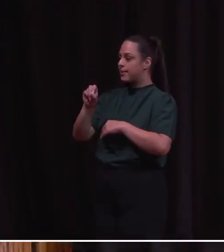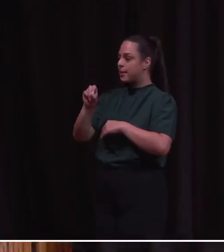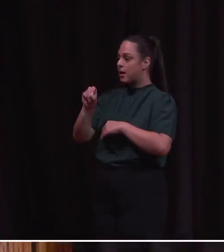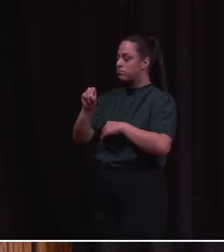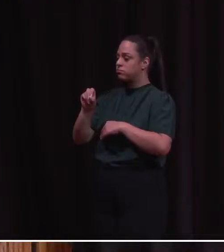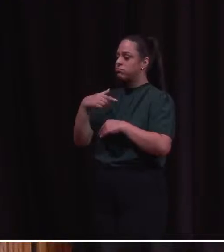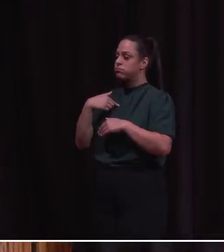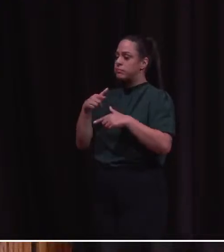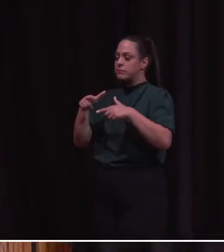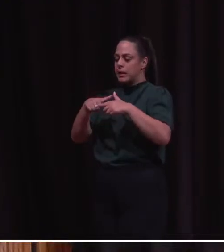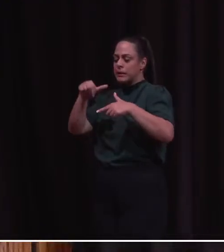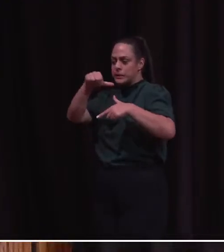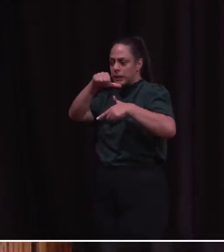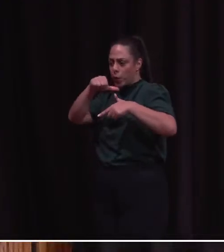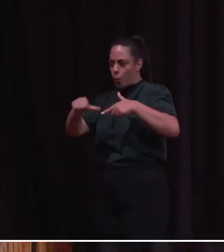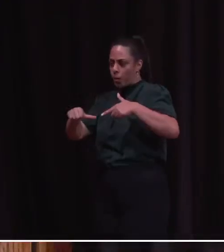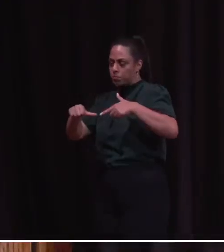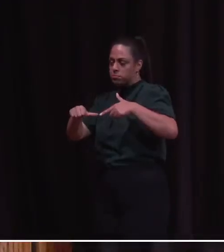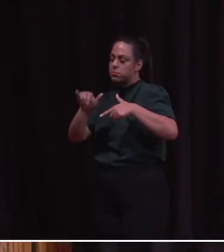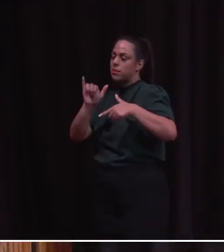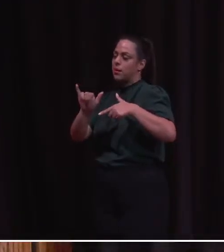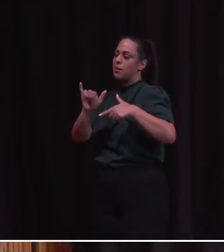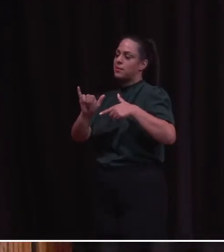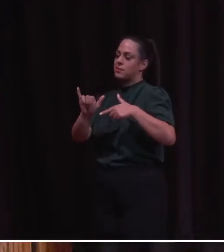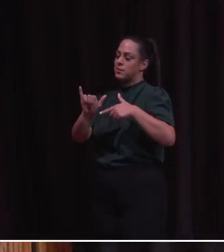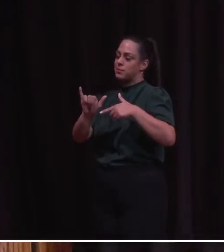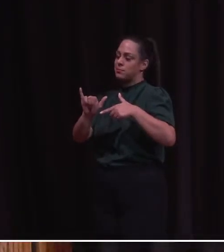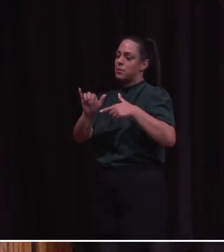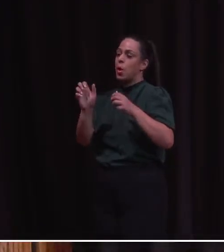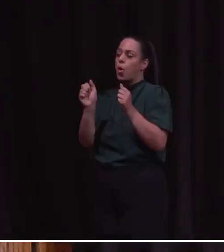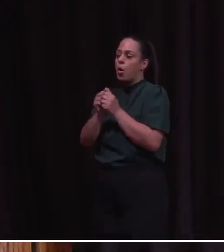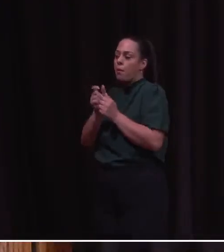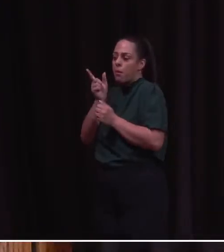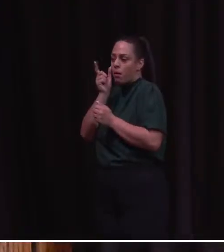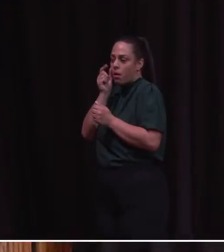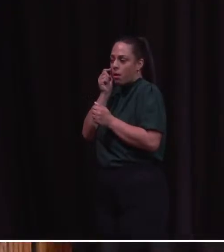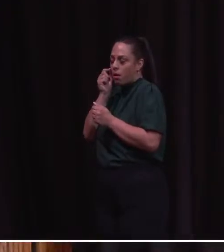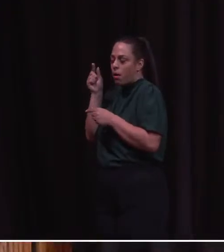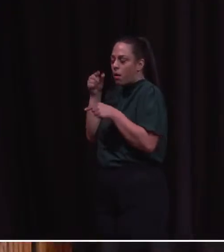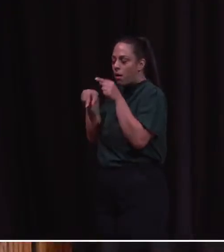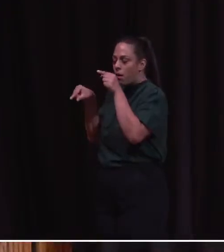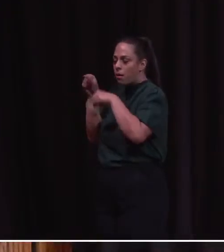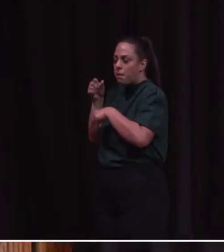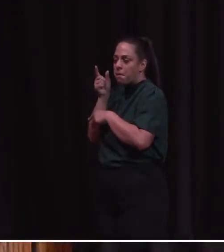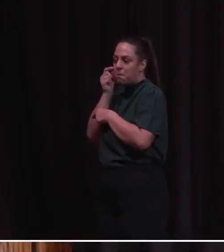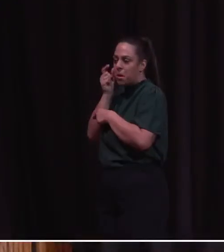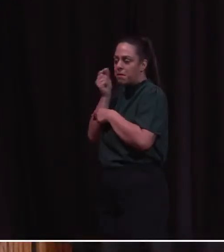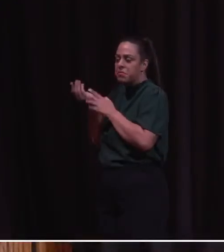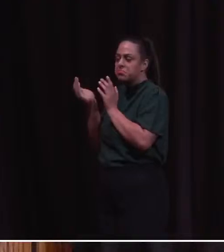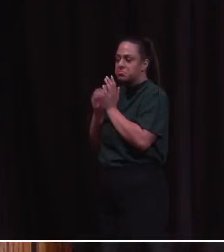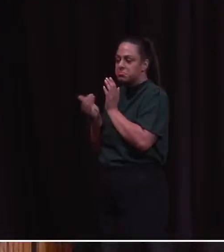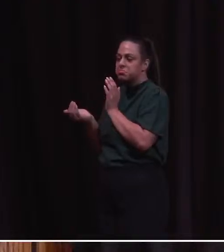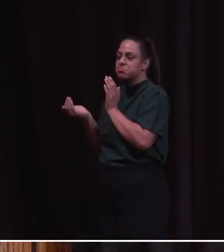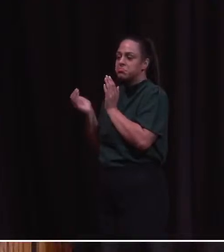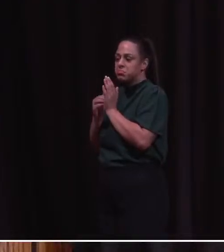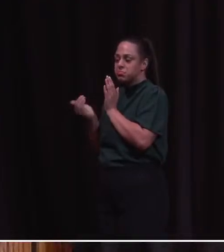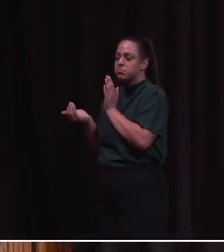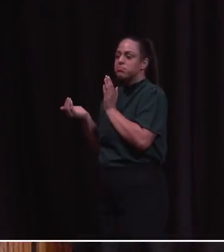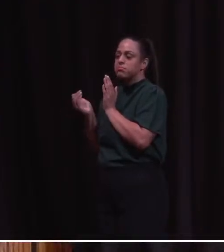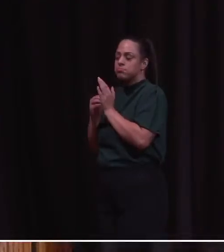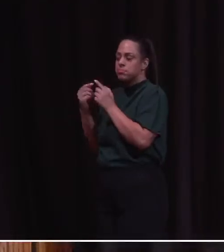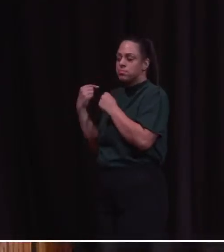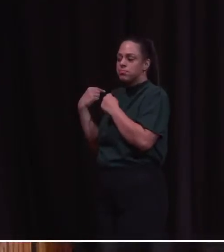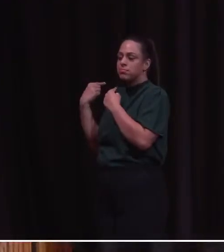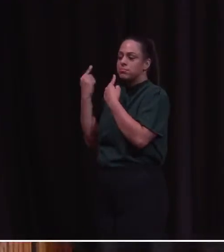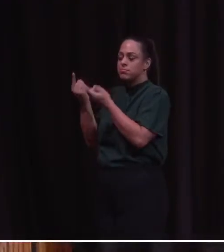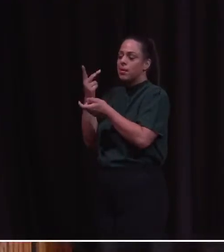Lucy. They endured repeated experiments at Sim's hands all the years in the backyard